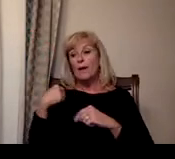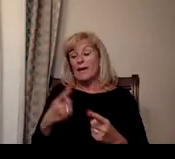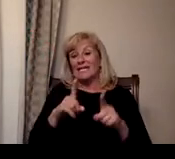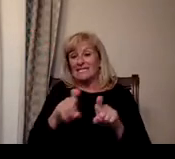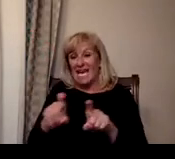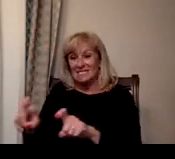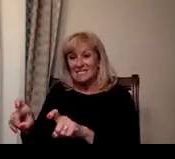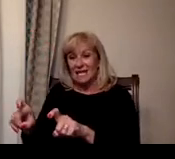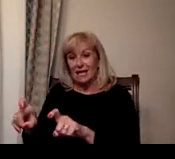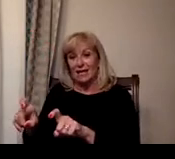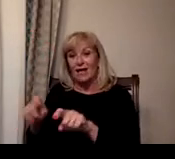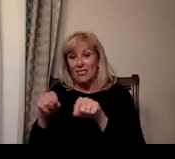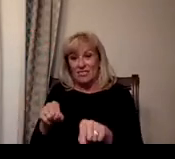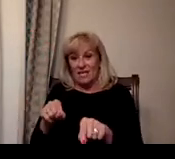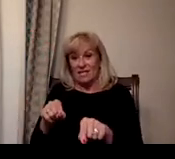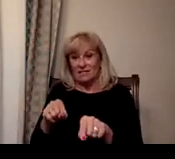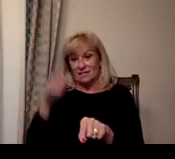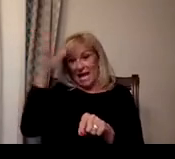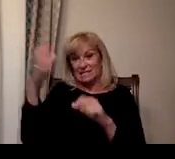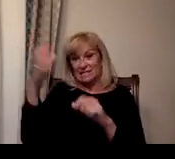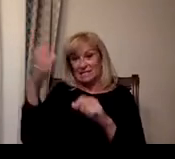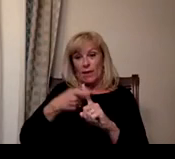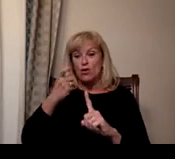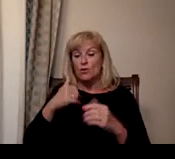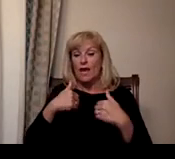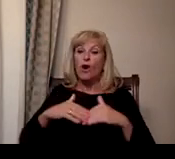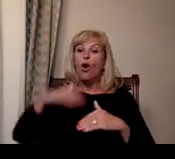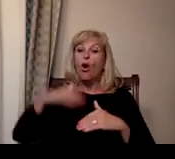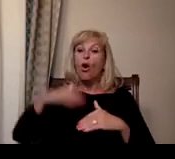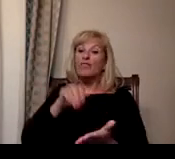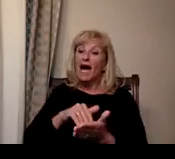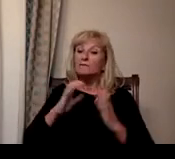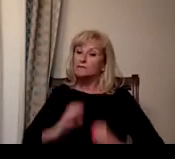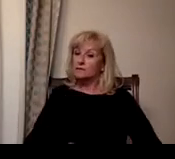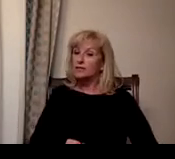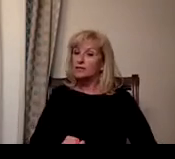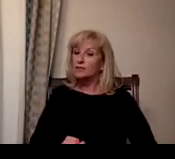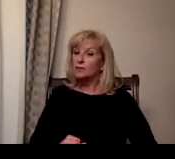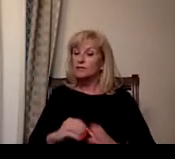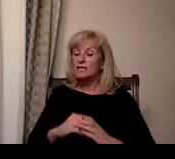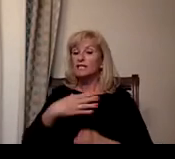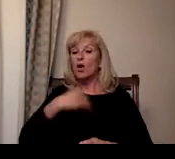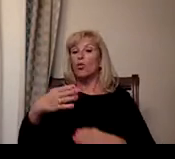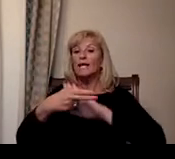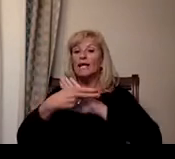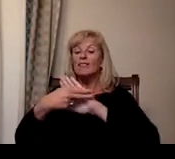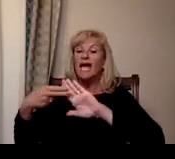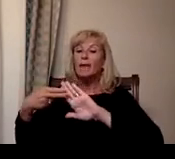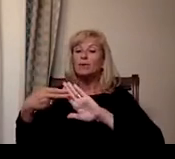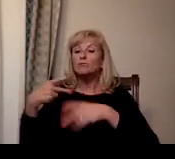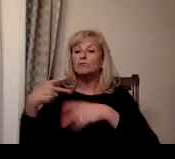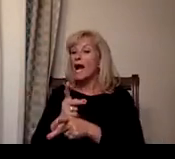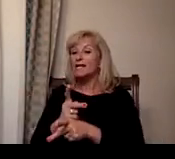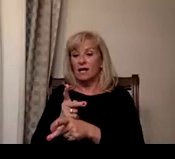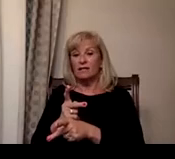testing this. So we've had about a little over 1,000 customers in a white labeled